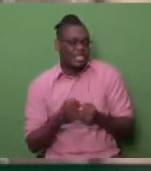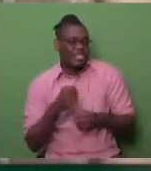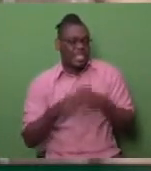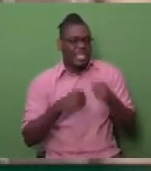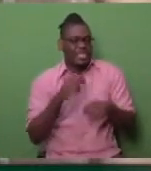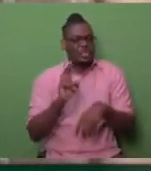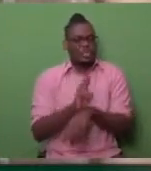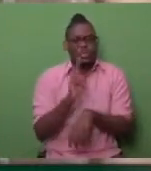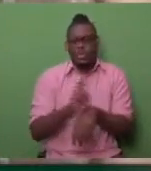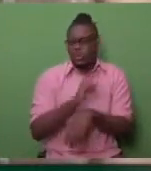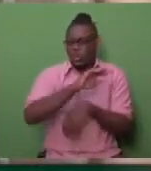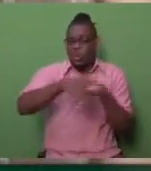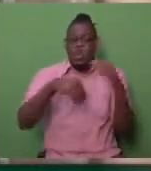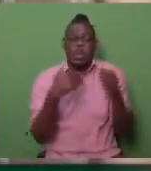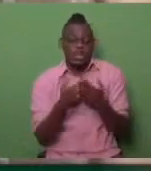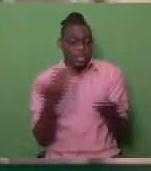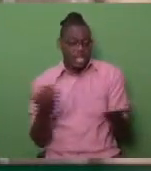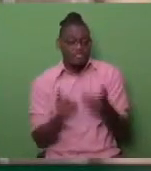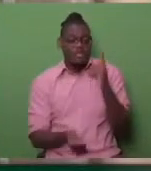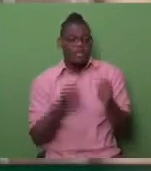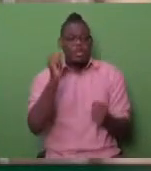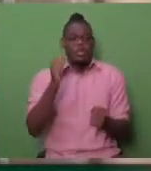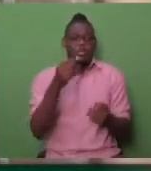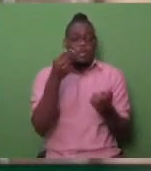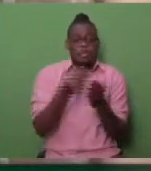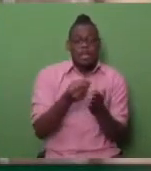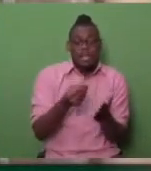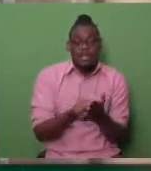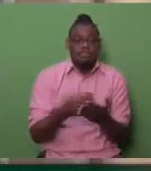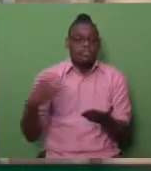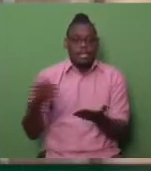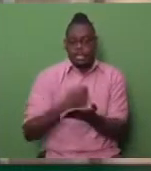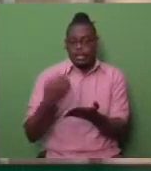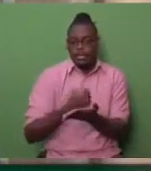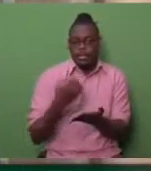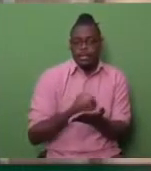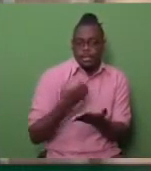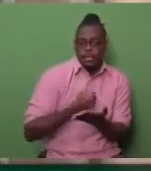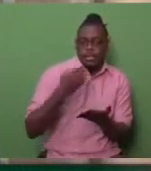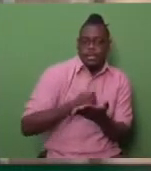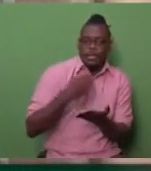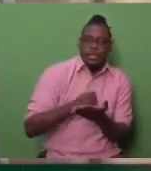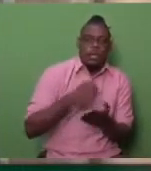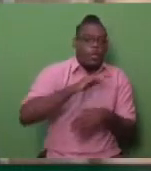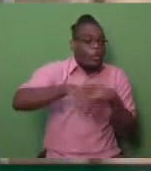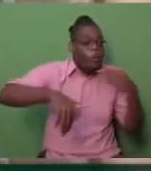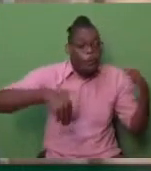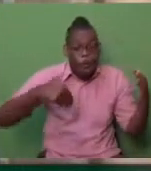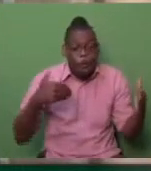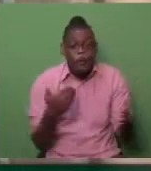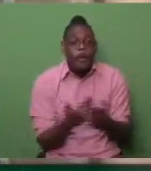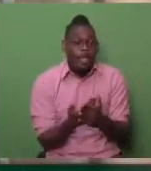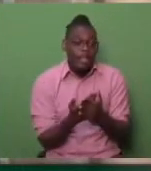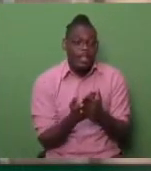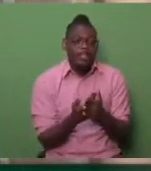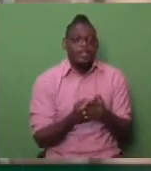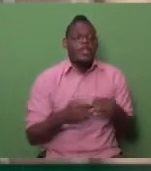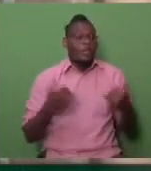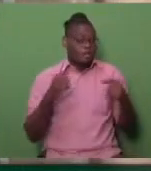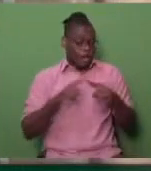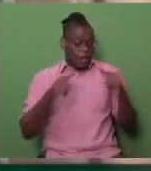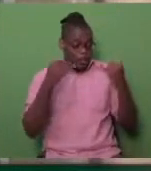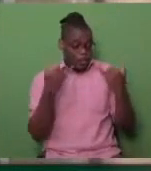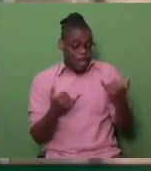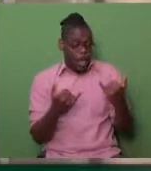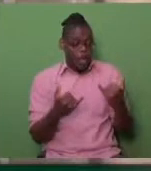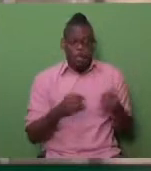debt, after plundering all they could from the state, they have now turned their guns directly onto innocent citizens. With